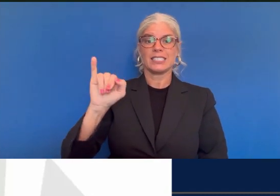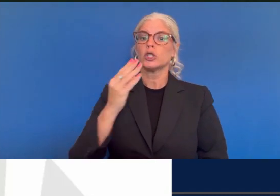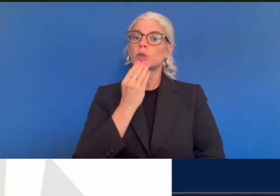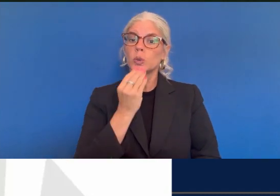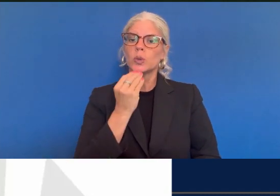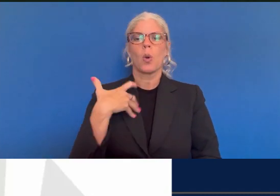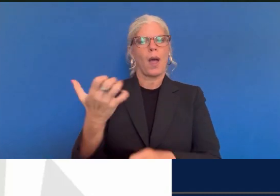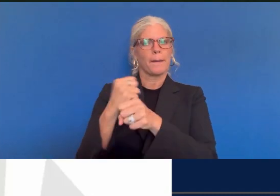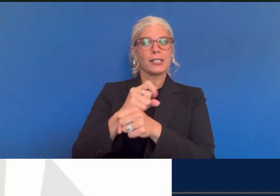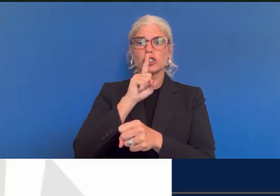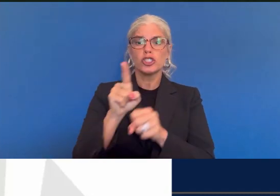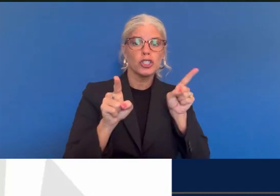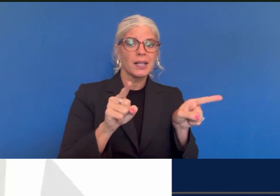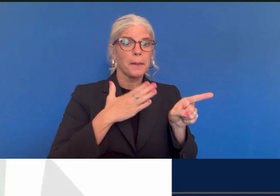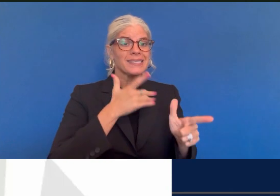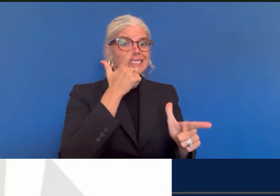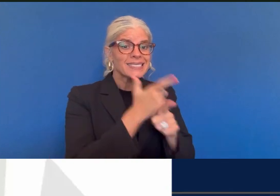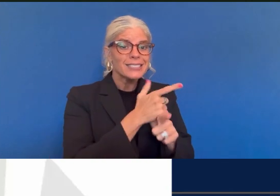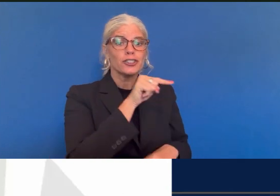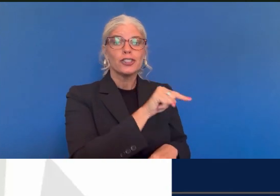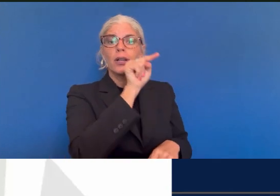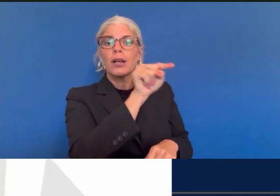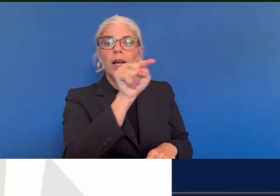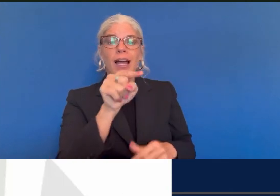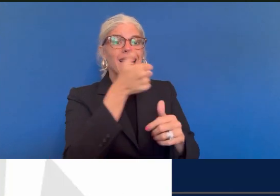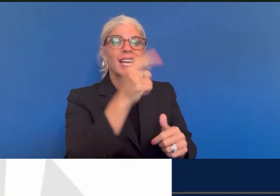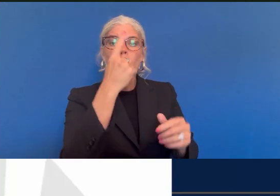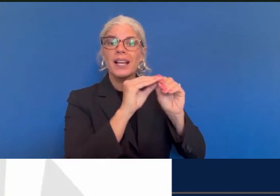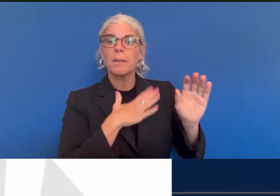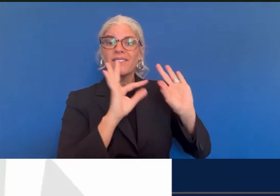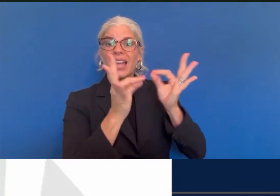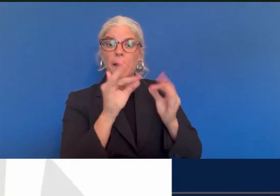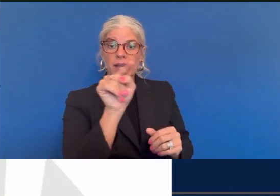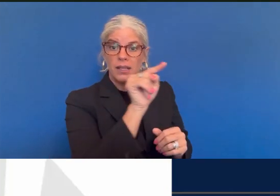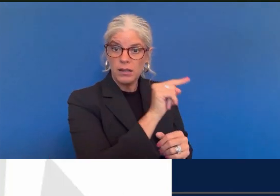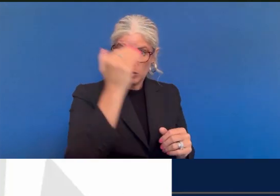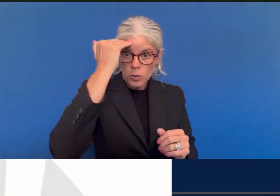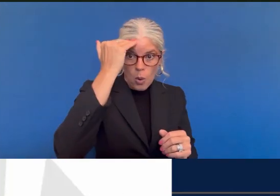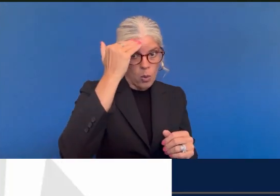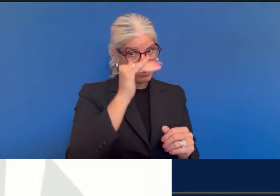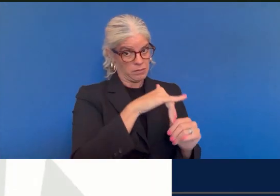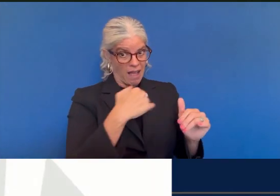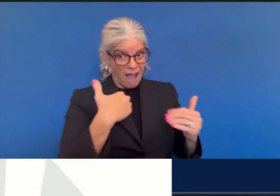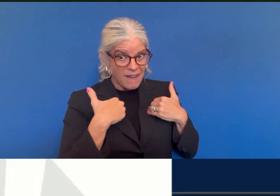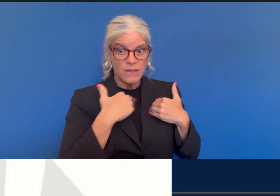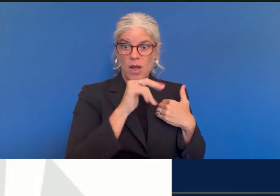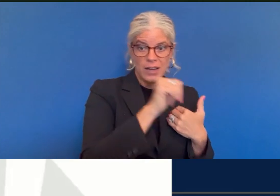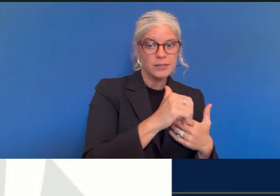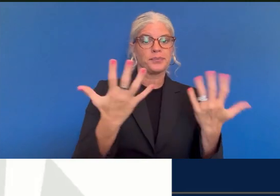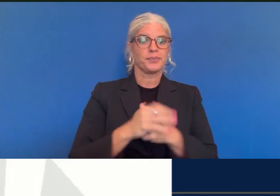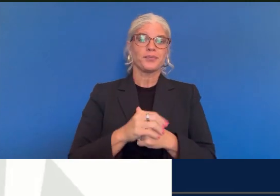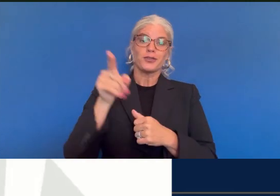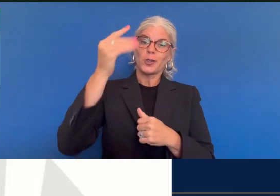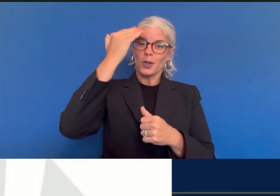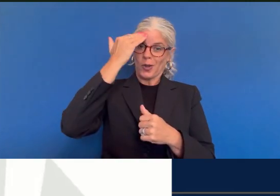was just, I don't know, a bad movie, as my friends would call it. The one thing I will say,